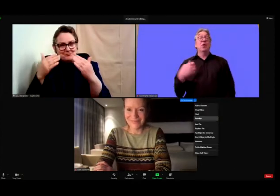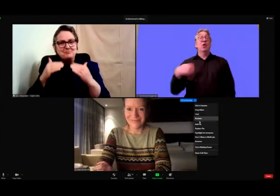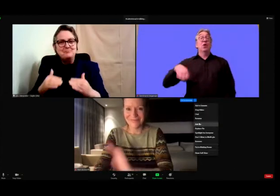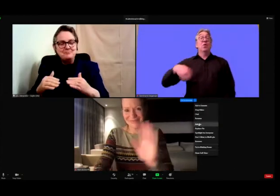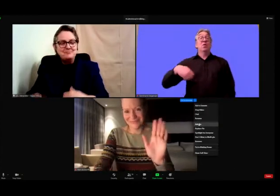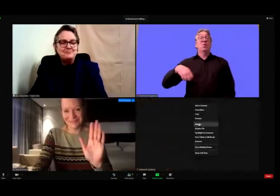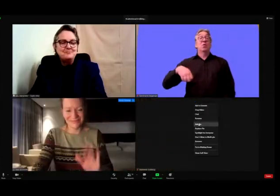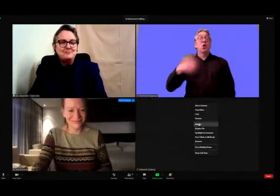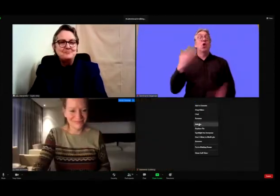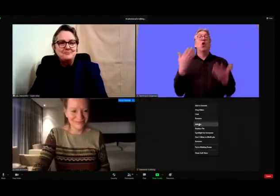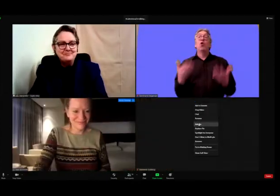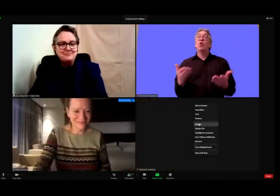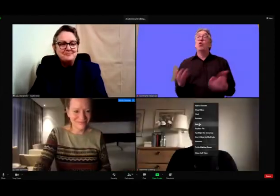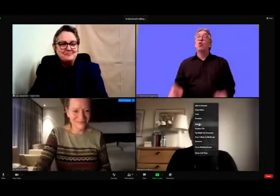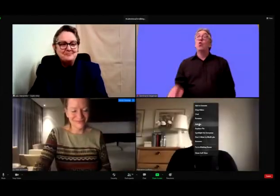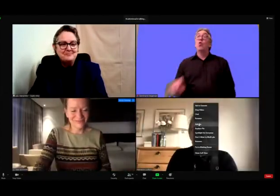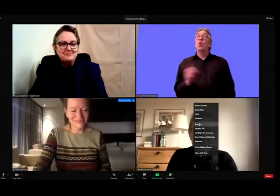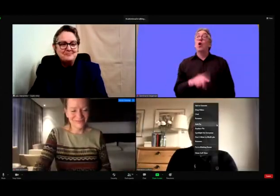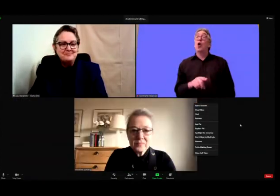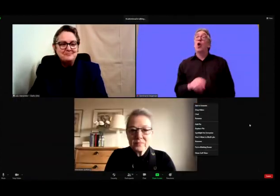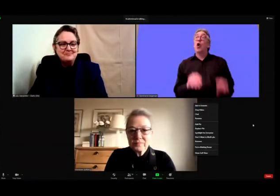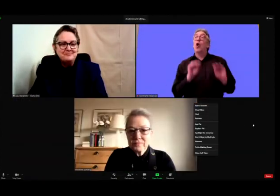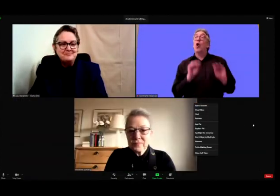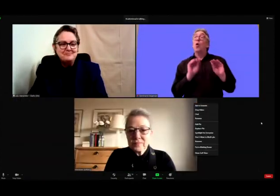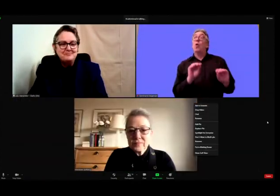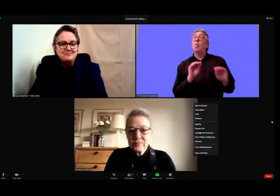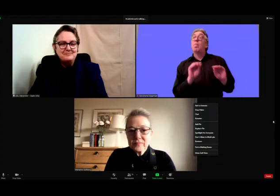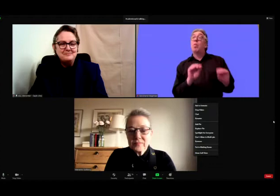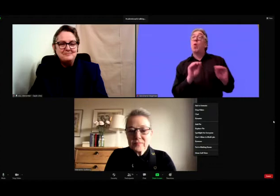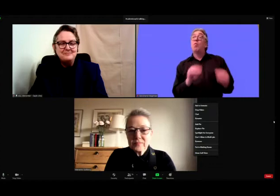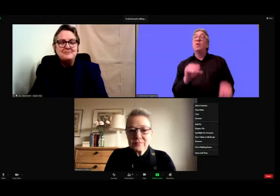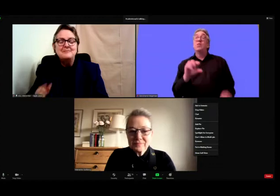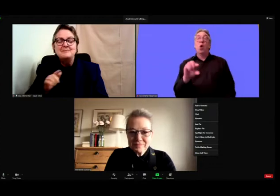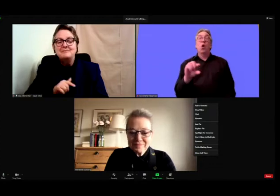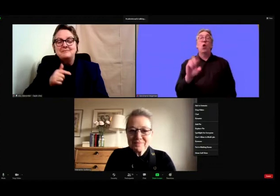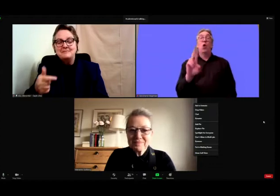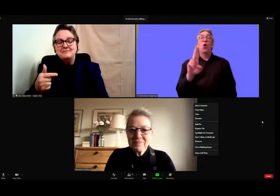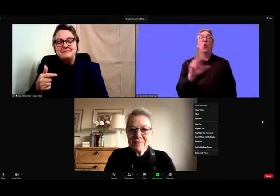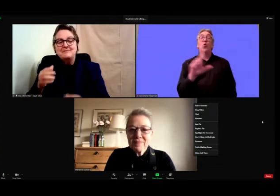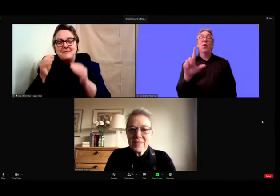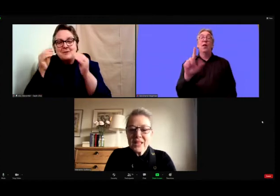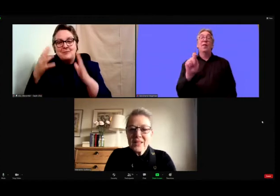I now give the floor to Professor Gullberg, Lund University, Sweden.